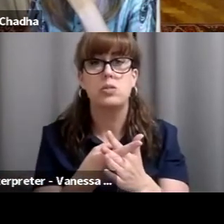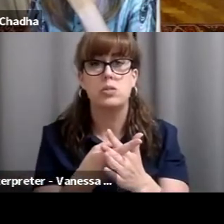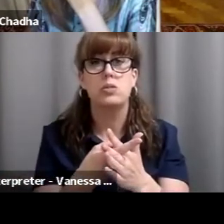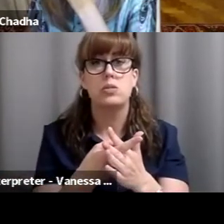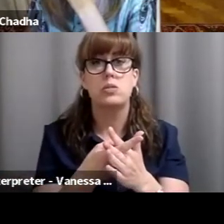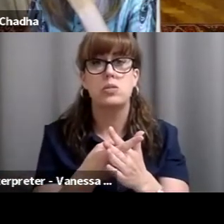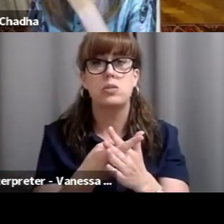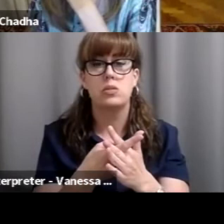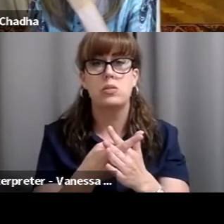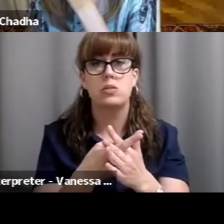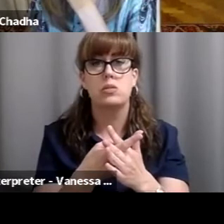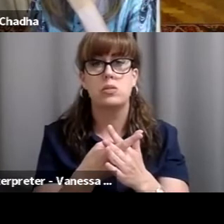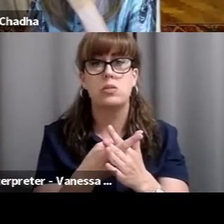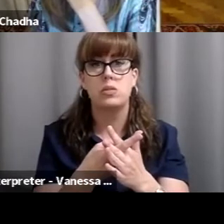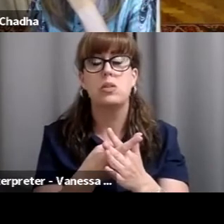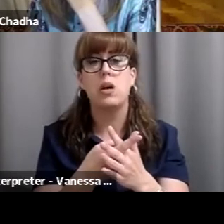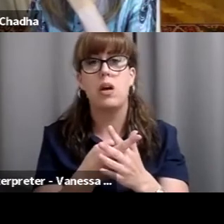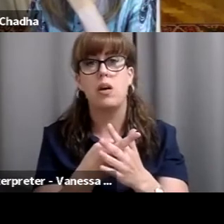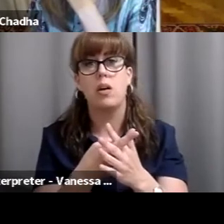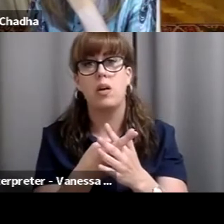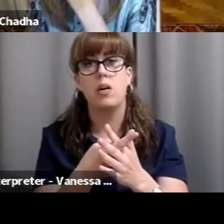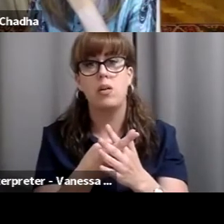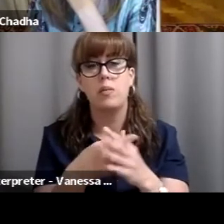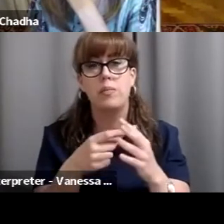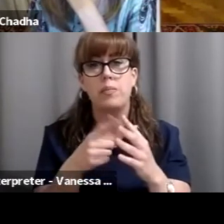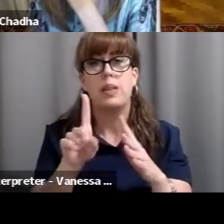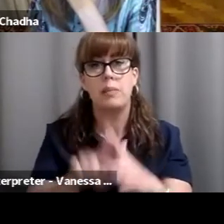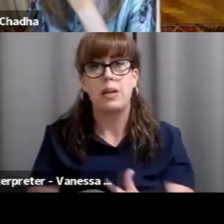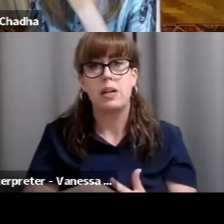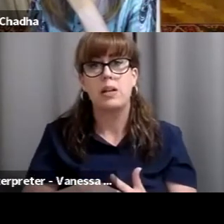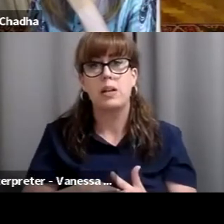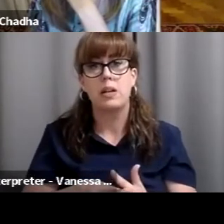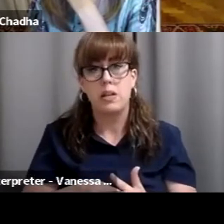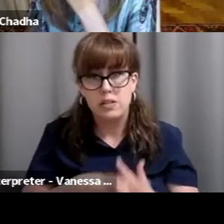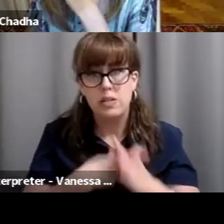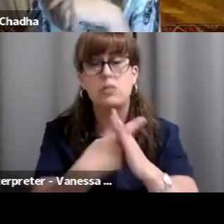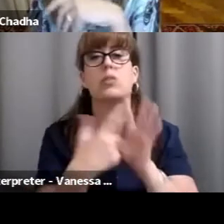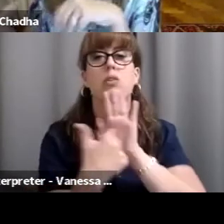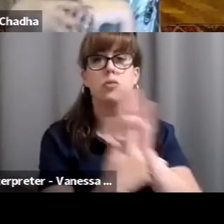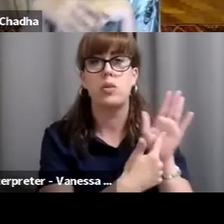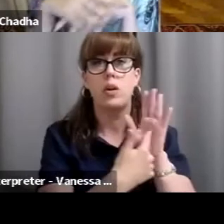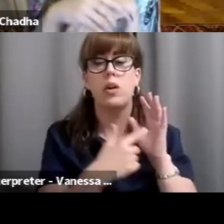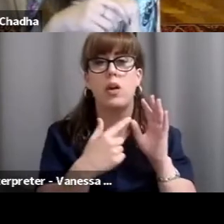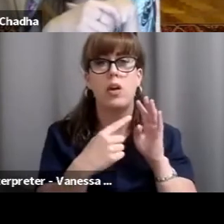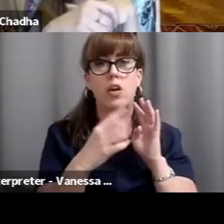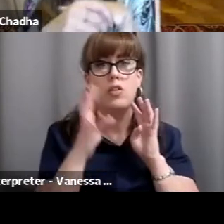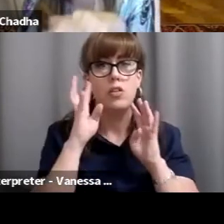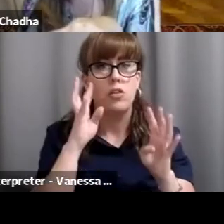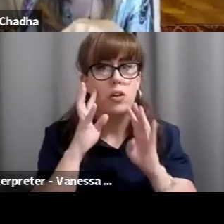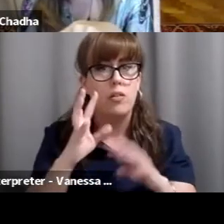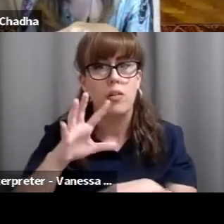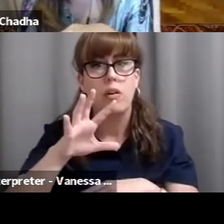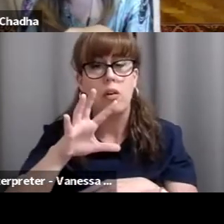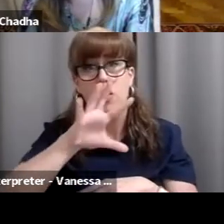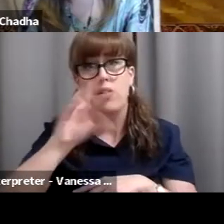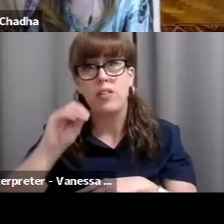in possession of, that we said that we'll make the Creative Council 50%. We haven't reached that